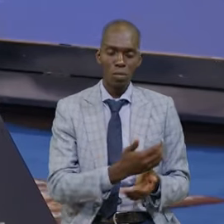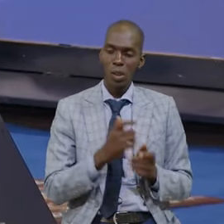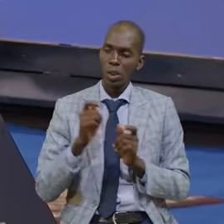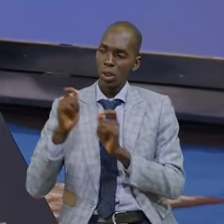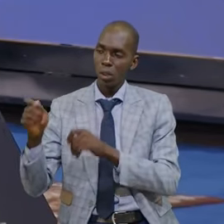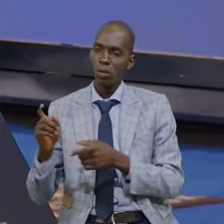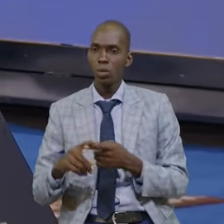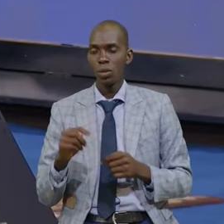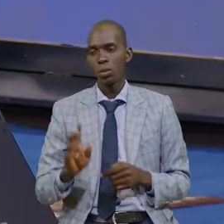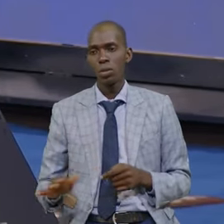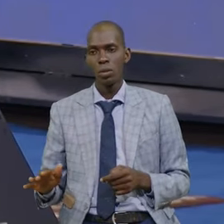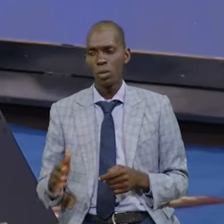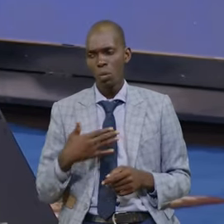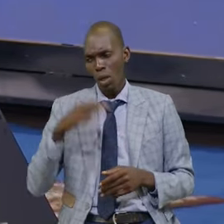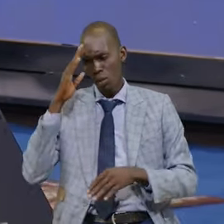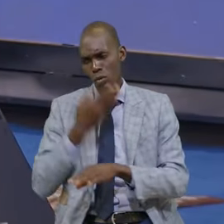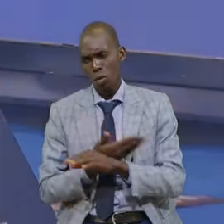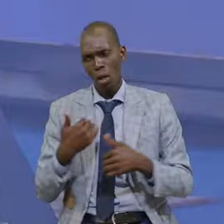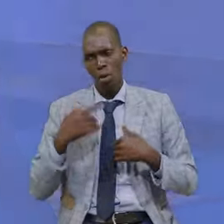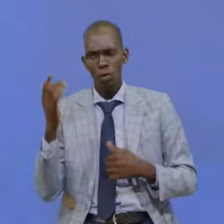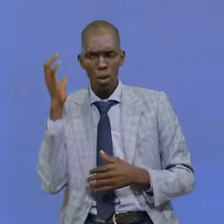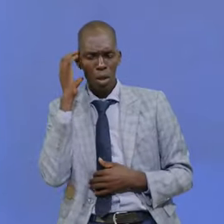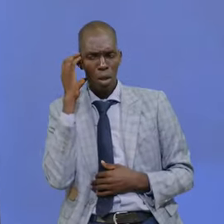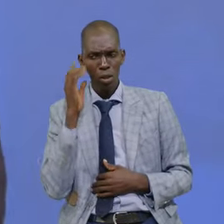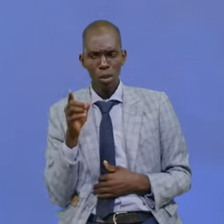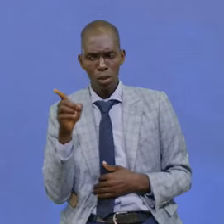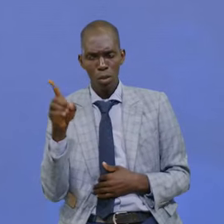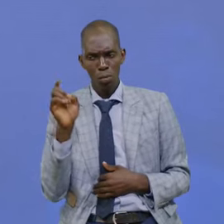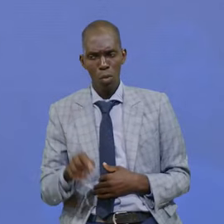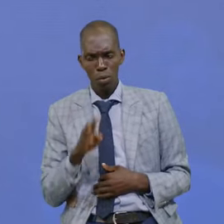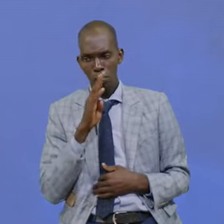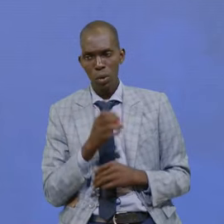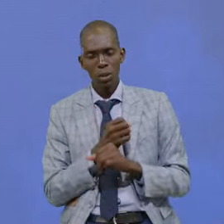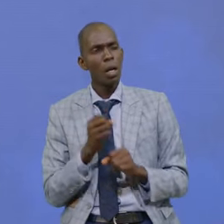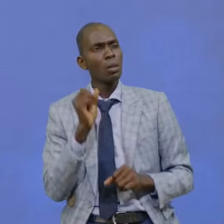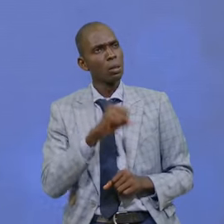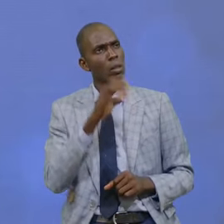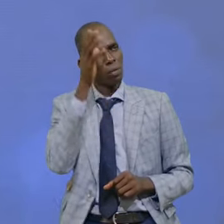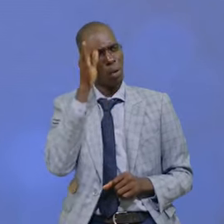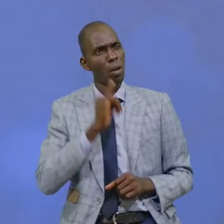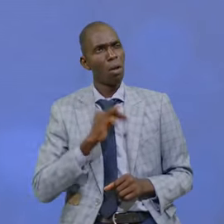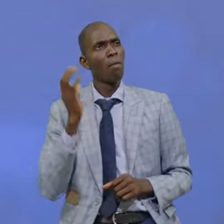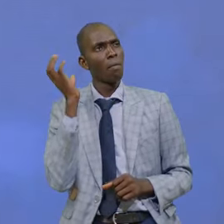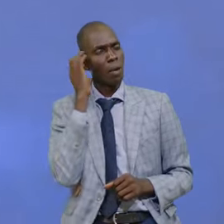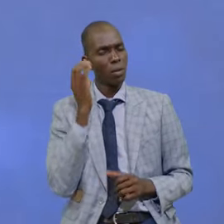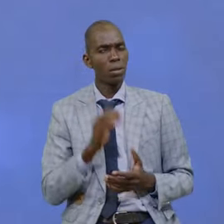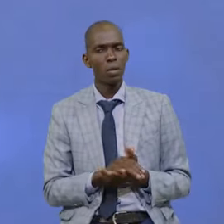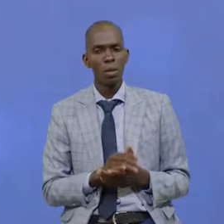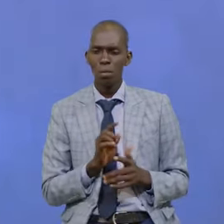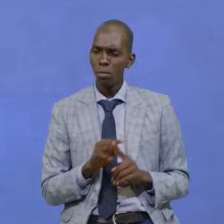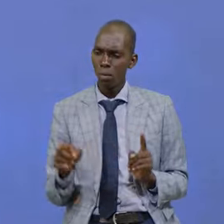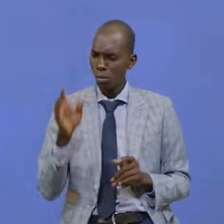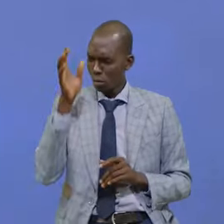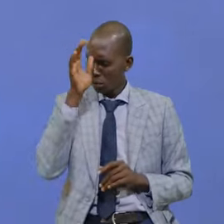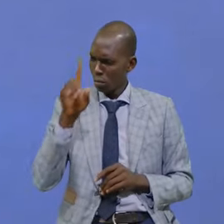My son, have you heard? Ye must be born again. Yes, dad, I've heard. But dad, are you